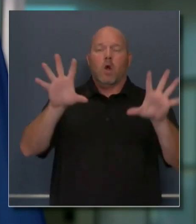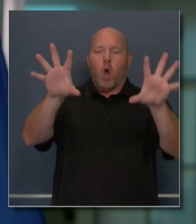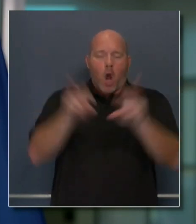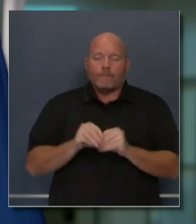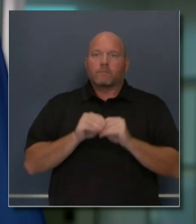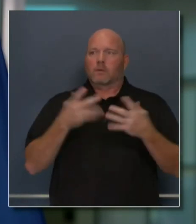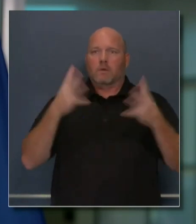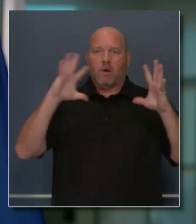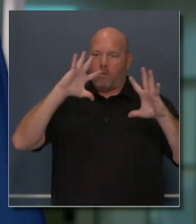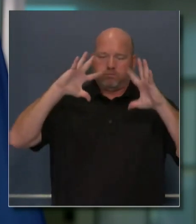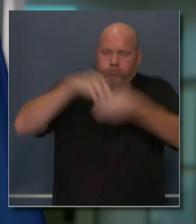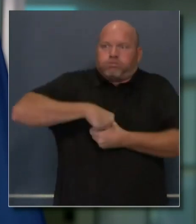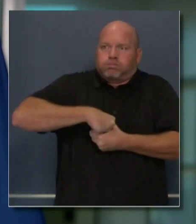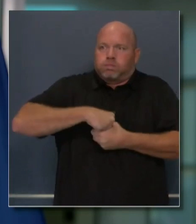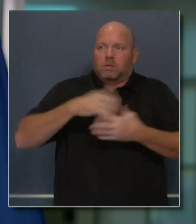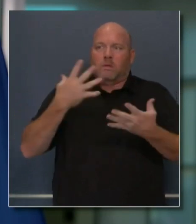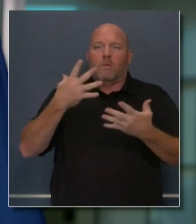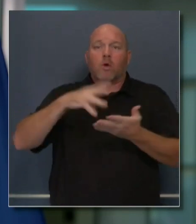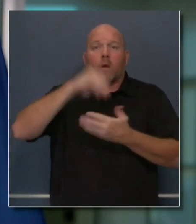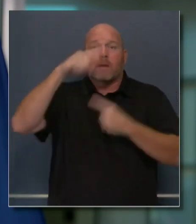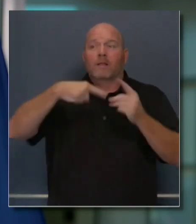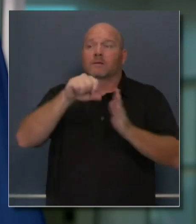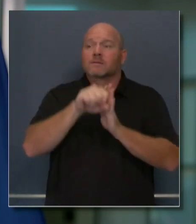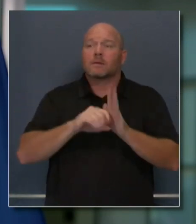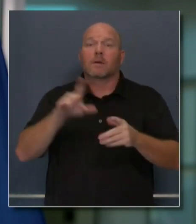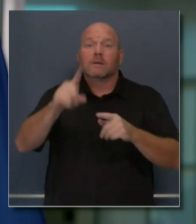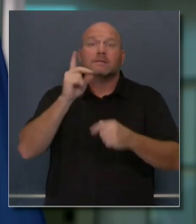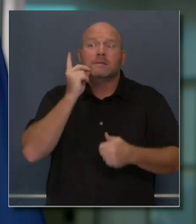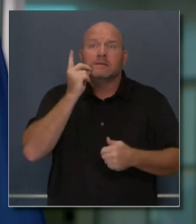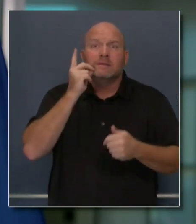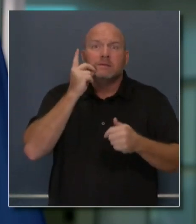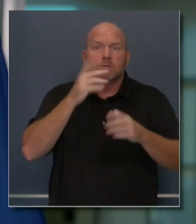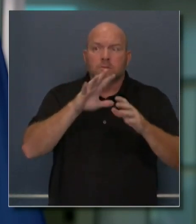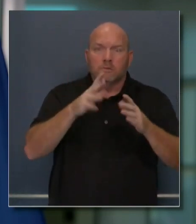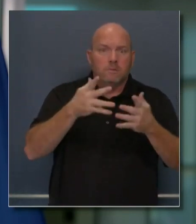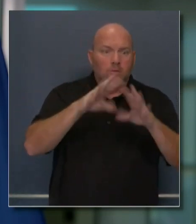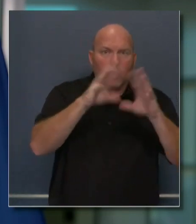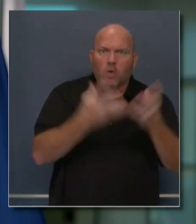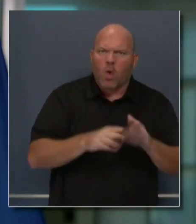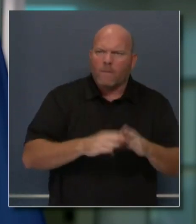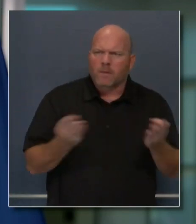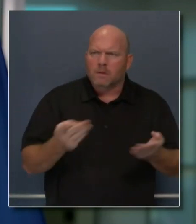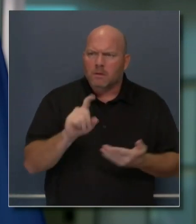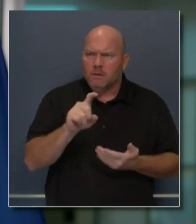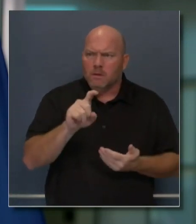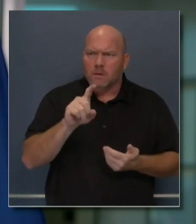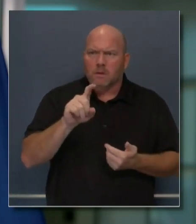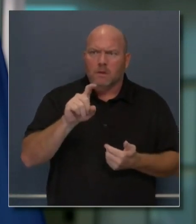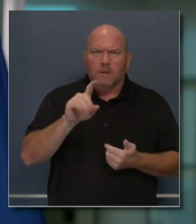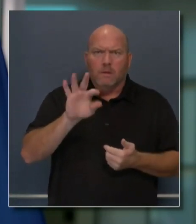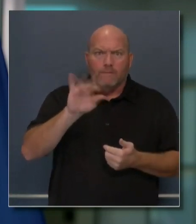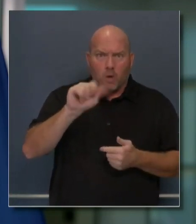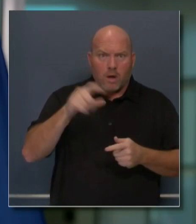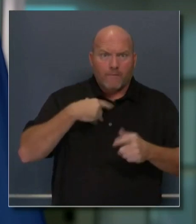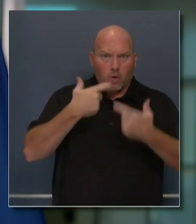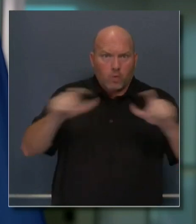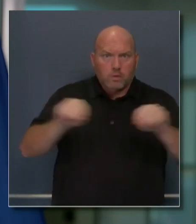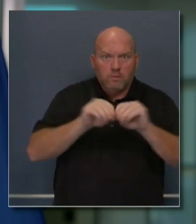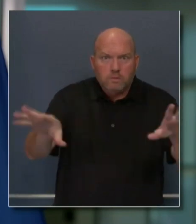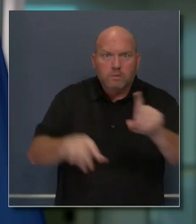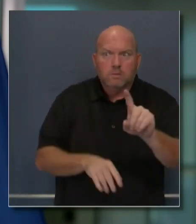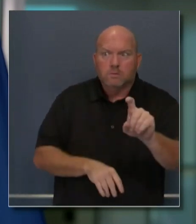states. Say Disney World is open. Are they having a big outbreak in Florida? What does that teach us about what's happening potentially here